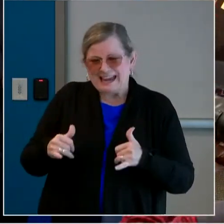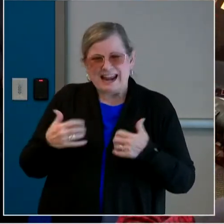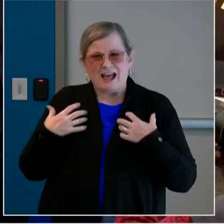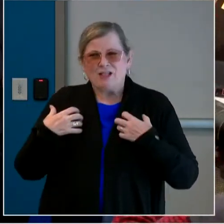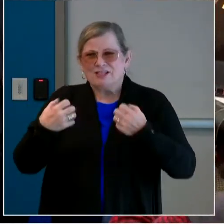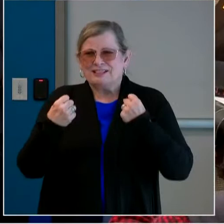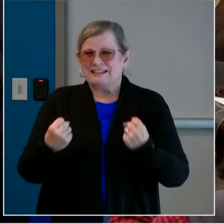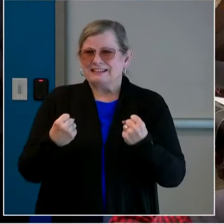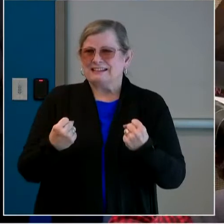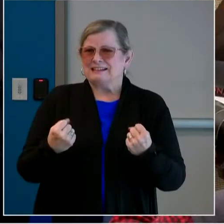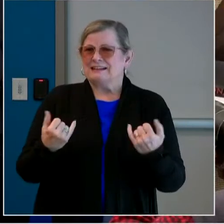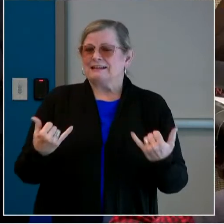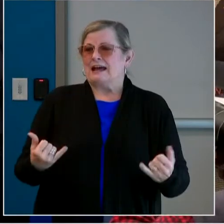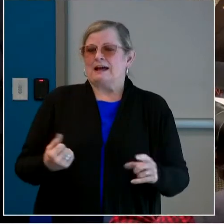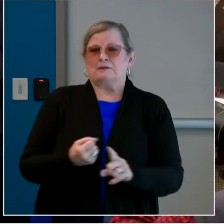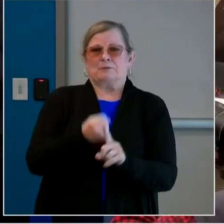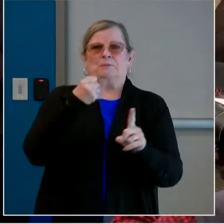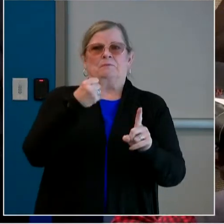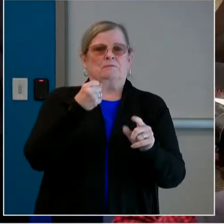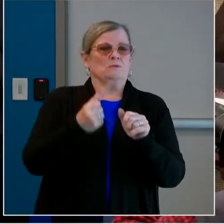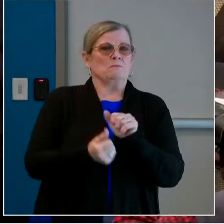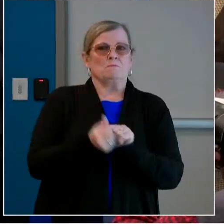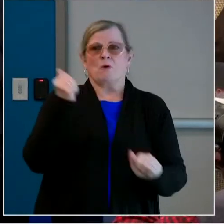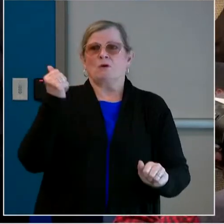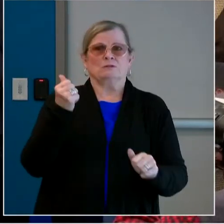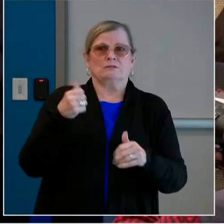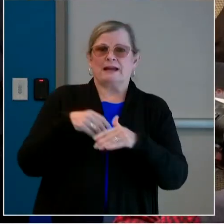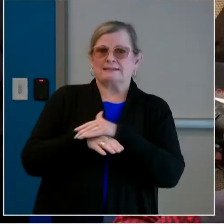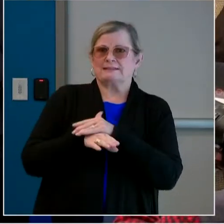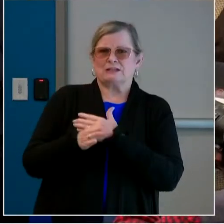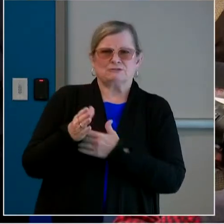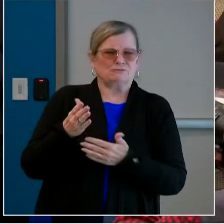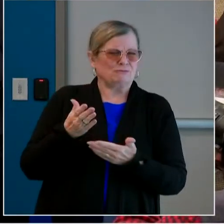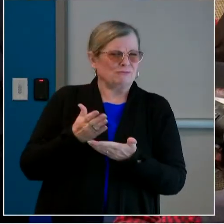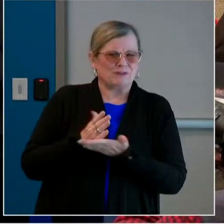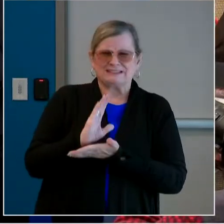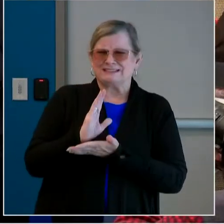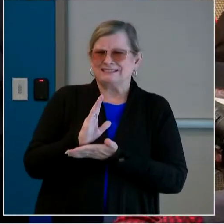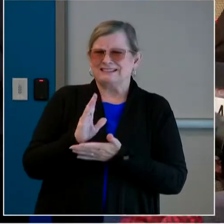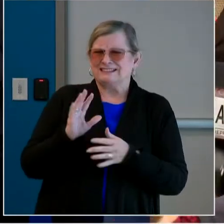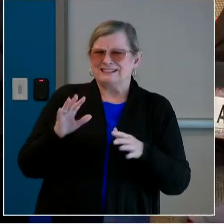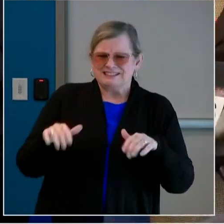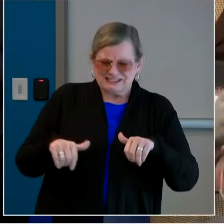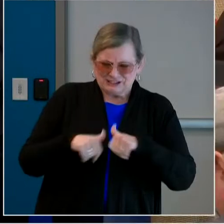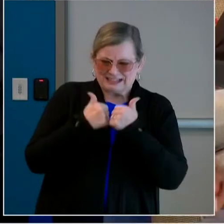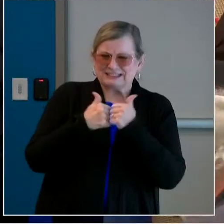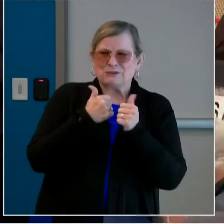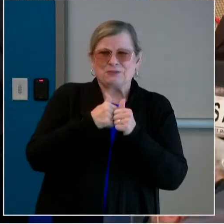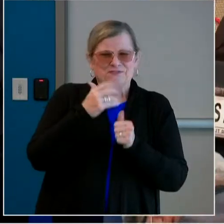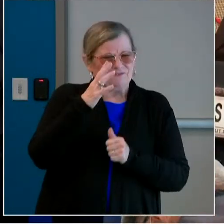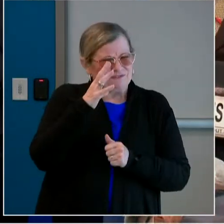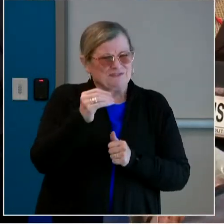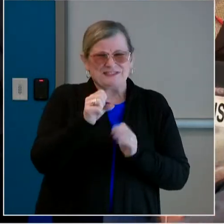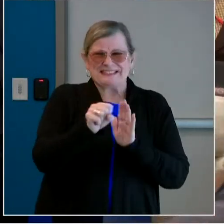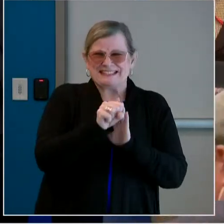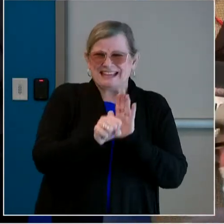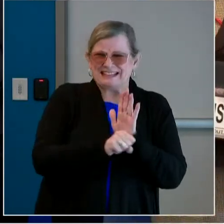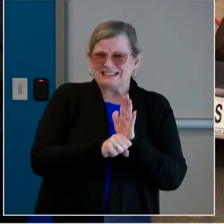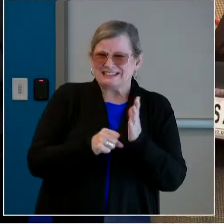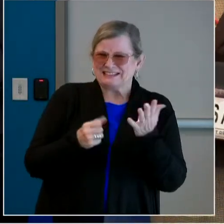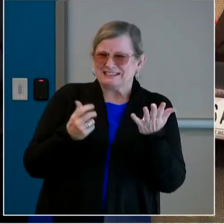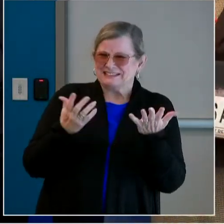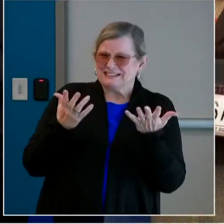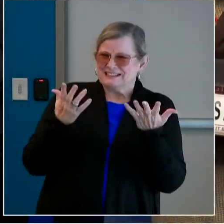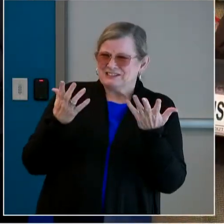basic of rights is still being challenged 50 years later for us to have control and autonomy over our